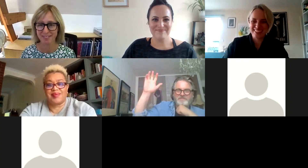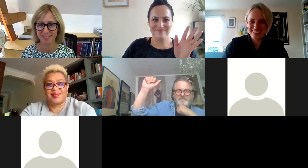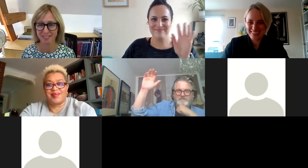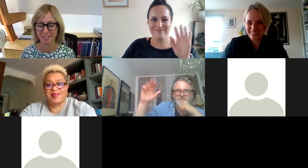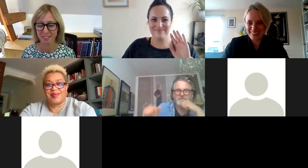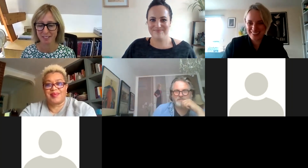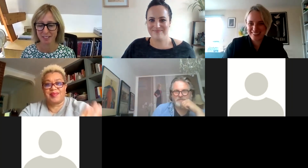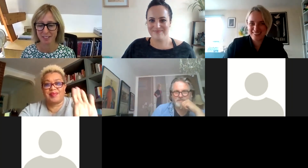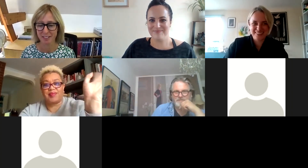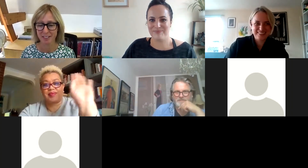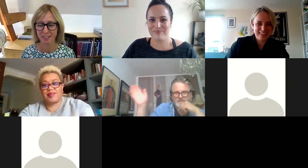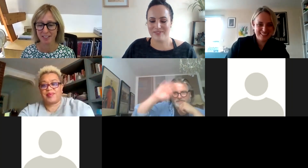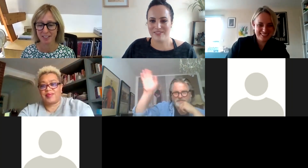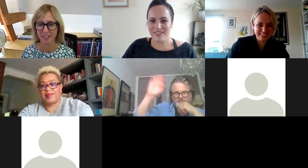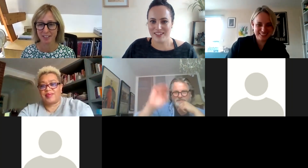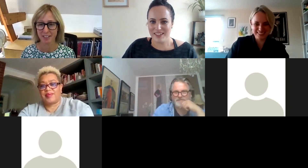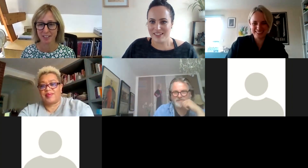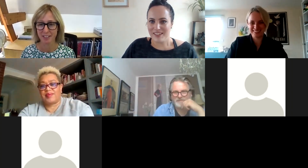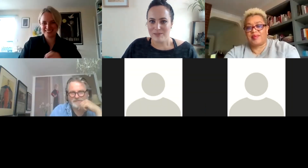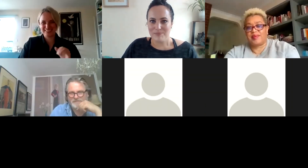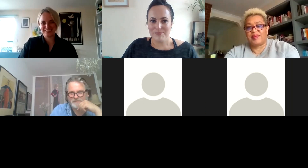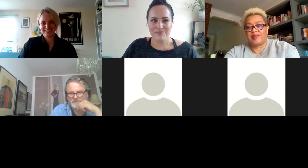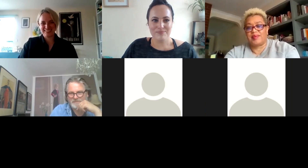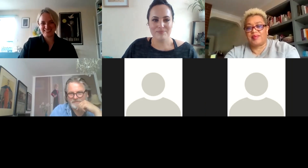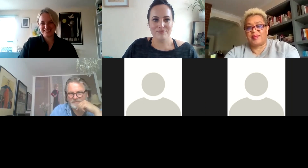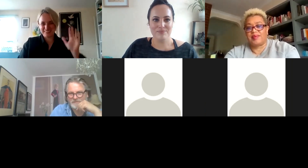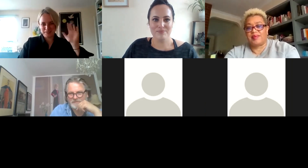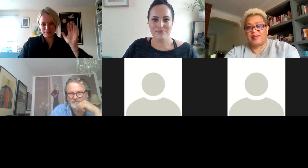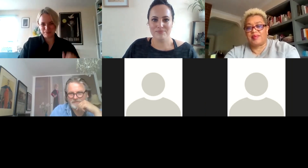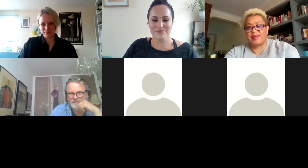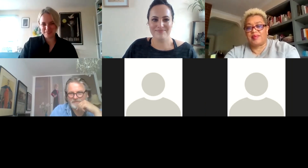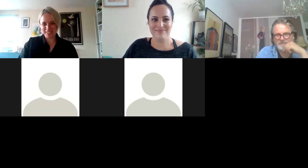Bye. Thank you.